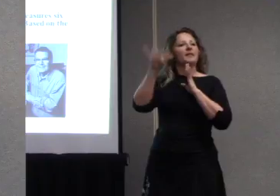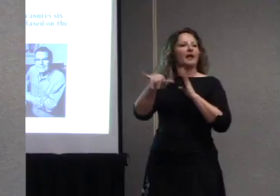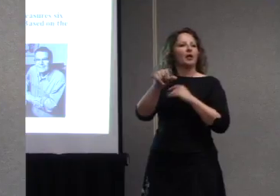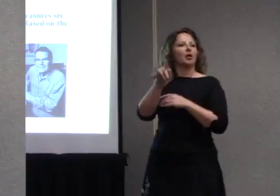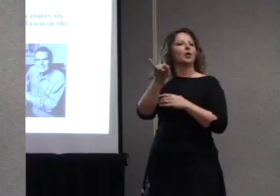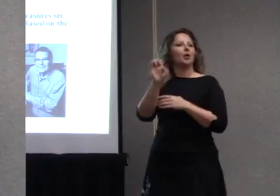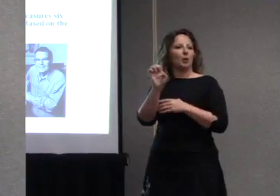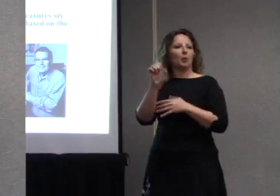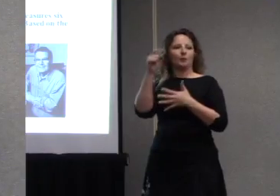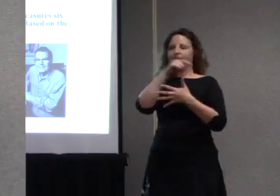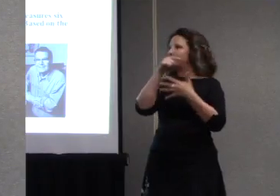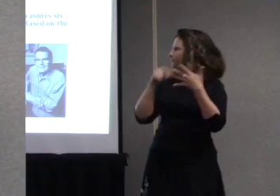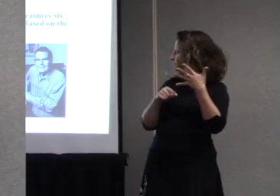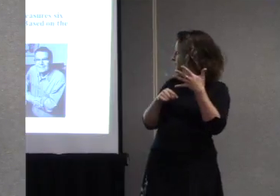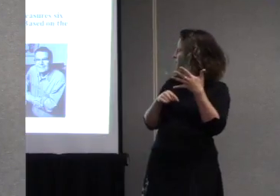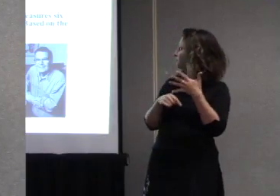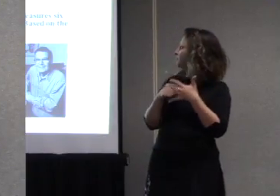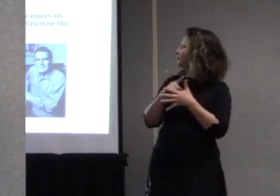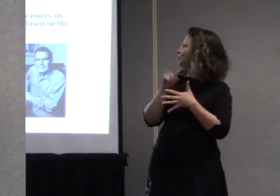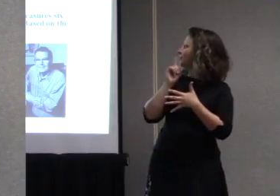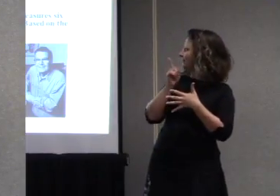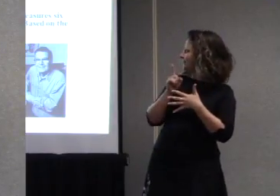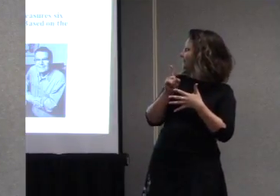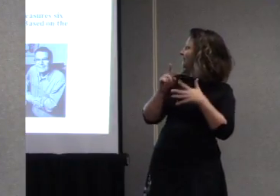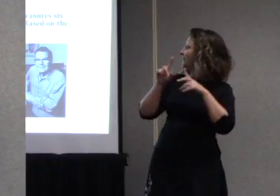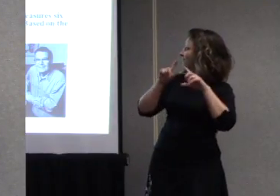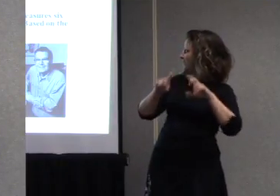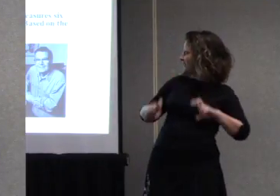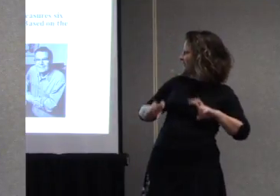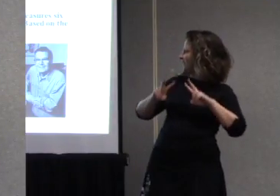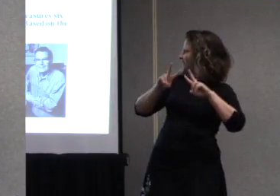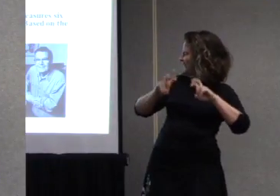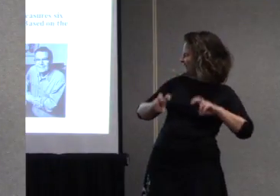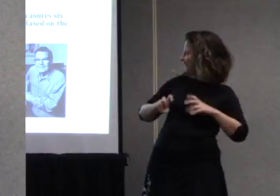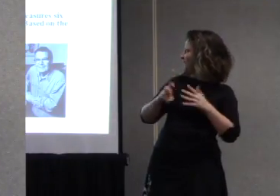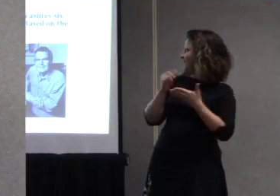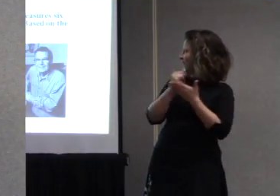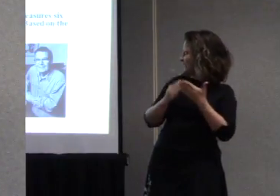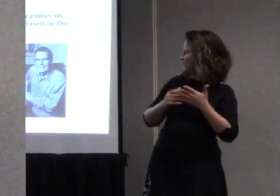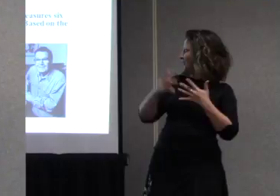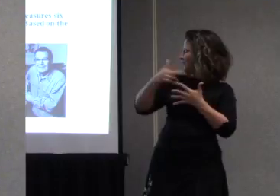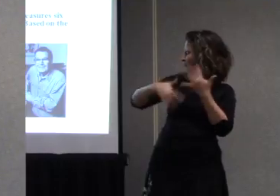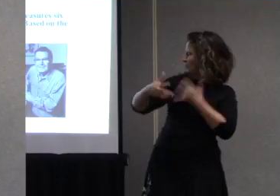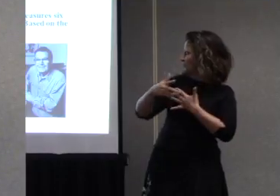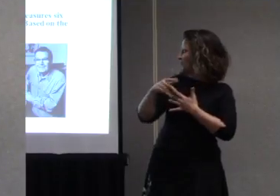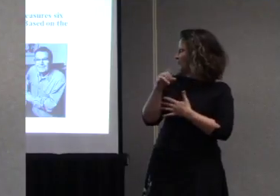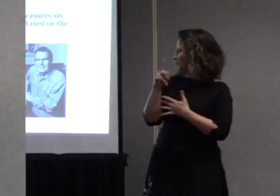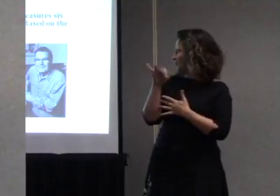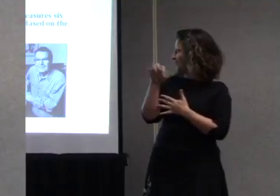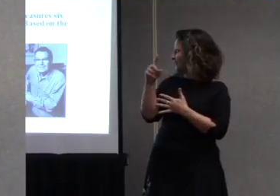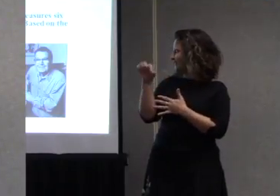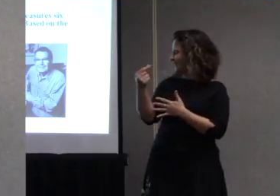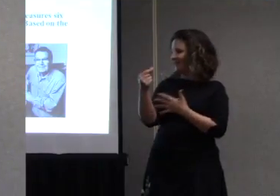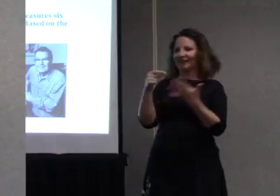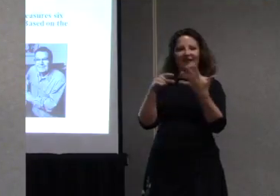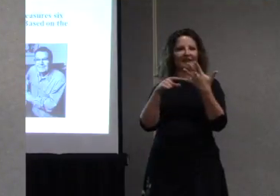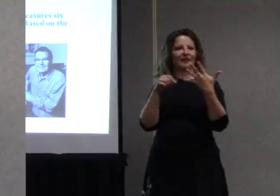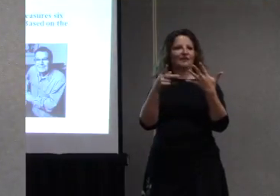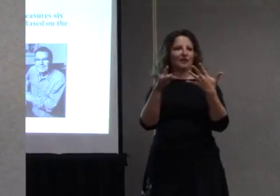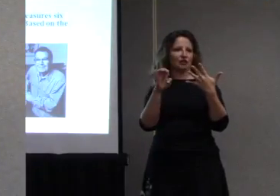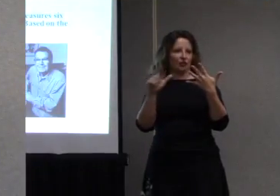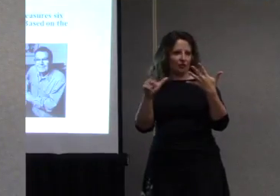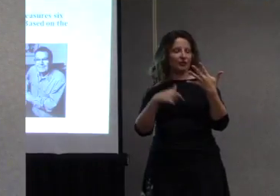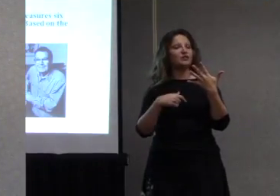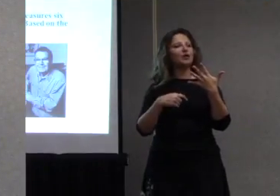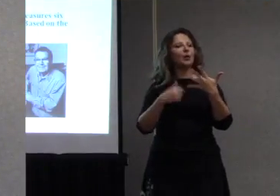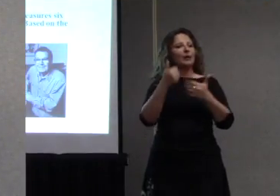RACIC code: realistic, investigative, artistic, social, enterprising, and conventional. And so